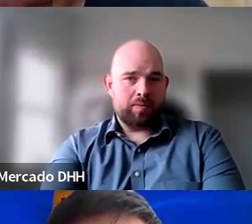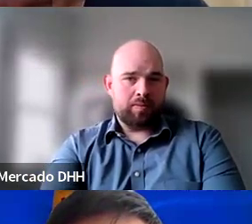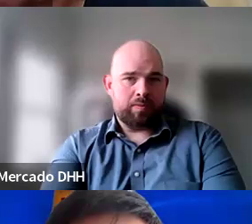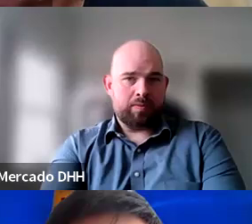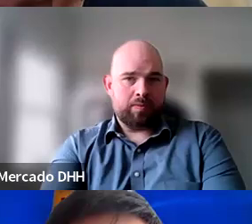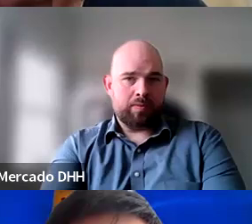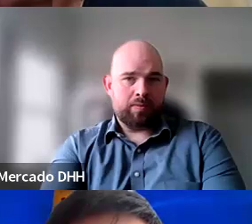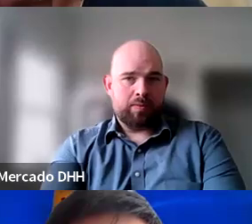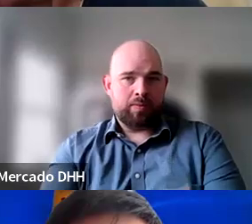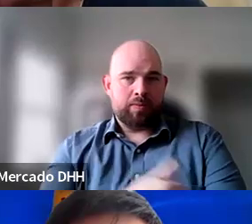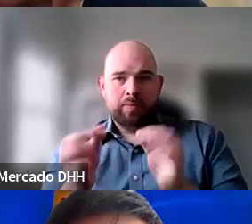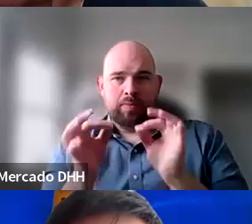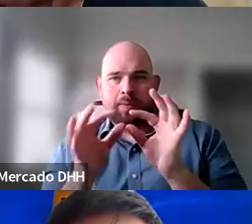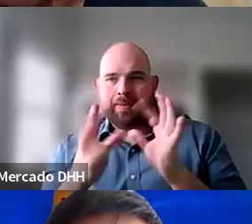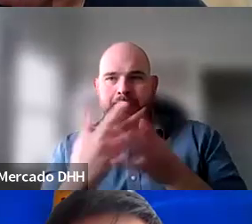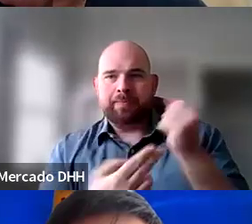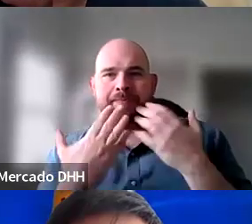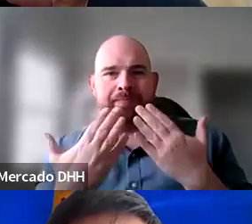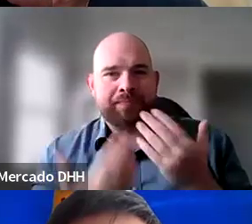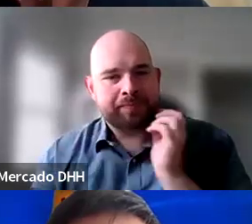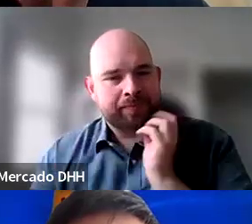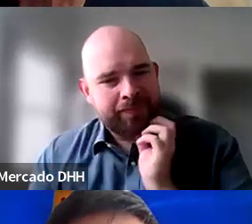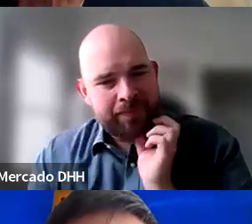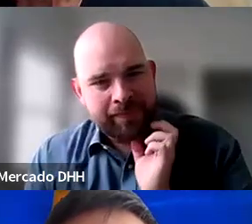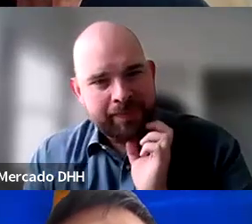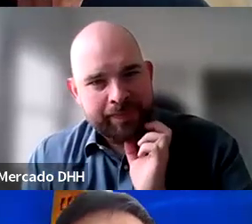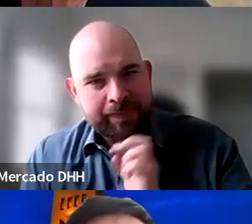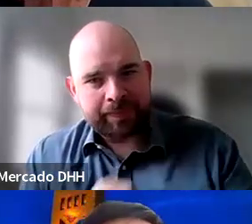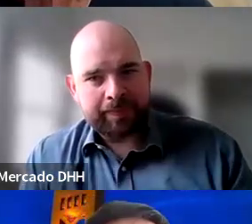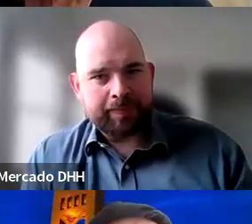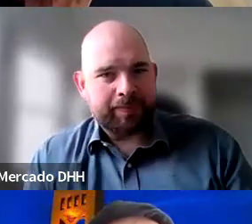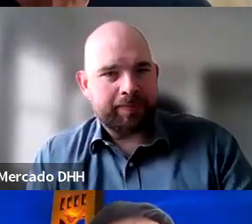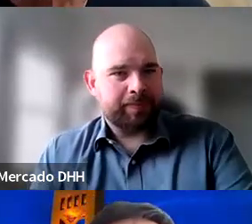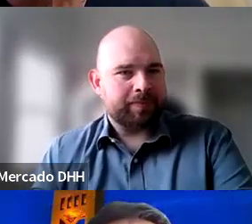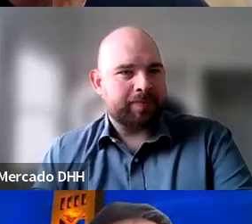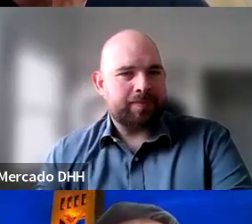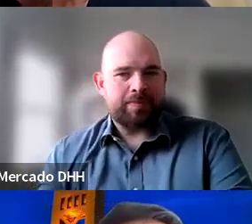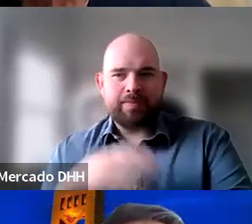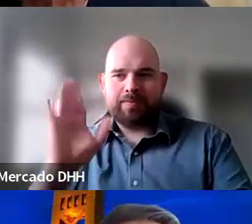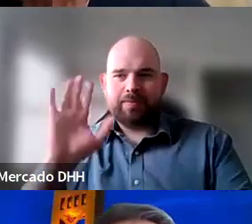joining us. John Decker will be back next week. I hope you guys all have a great weekend. Thanks for joining.